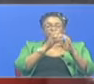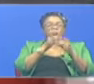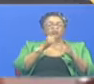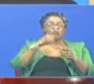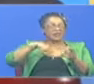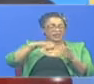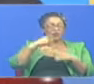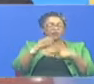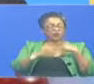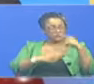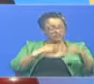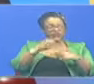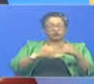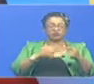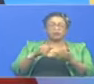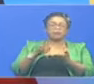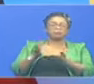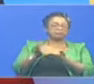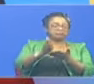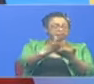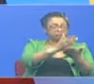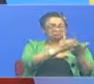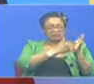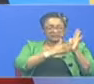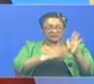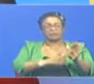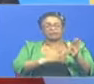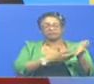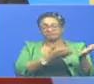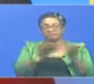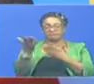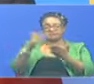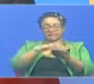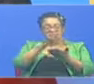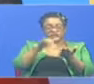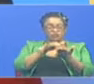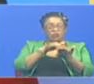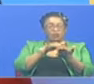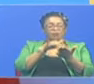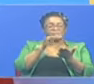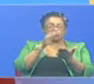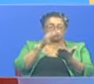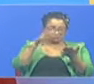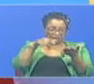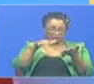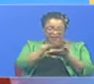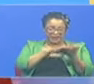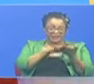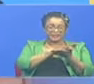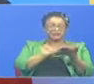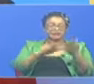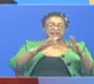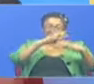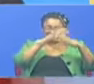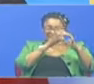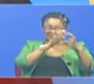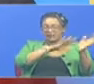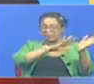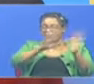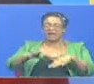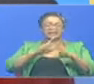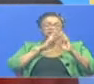collect samples from those points and take them to some central points, test them and return the results as fast as is